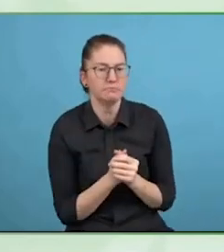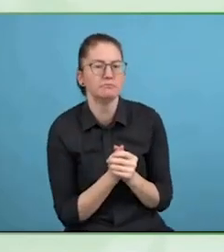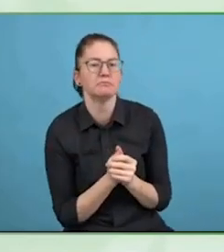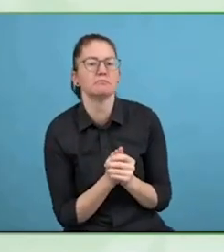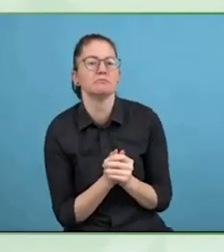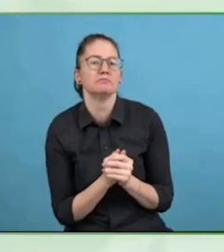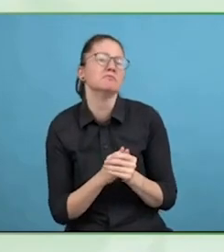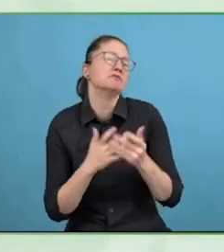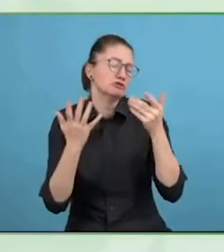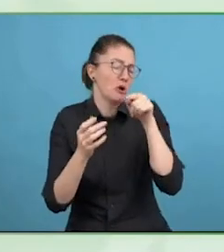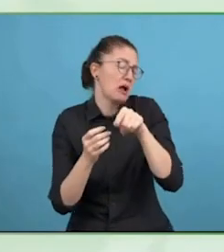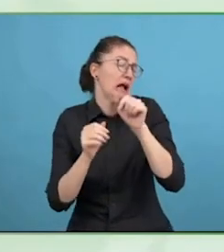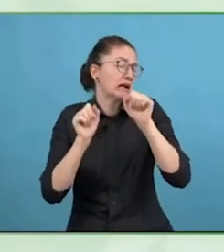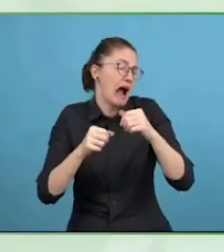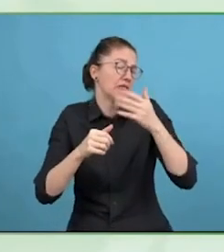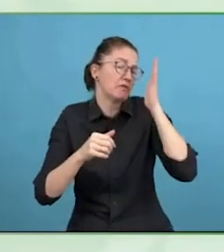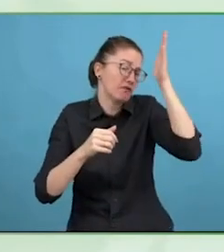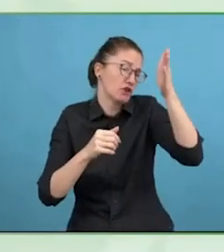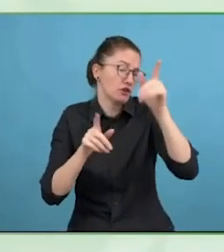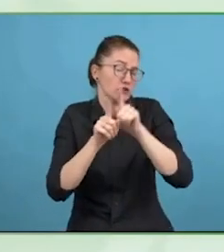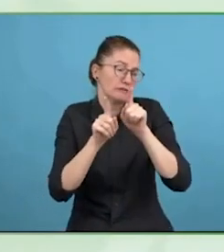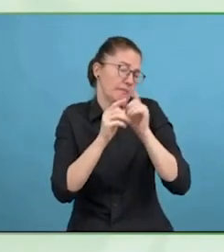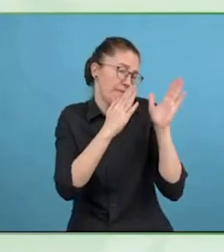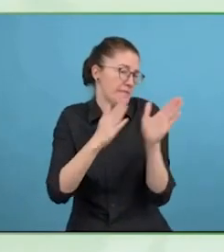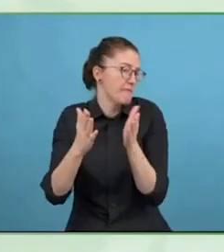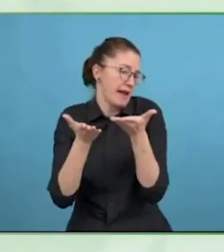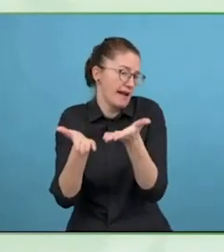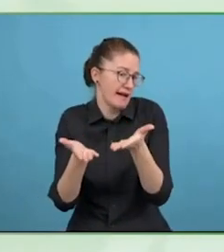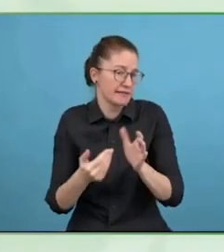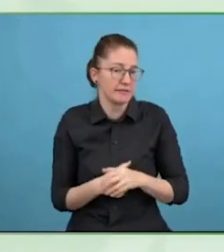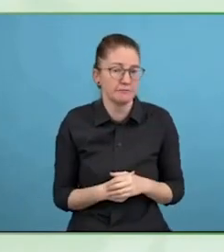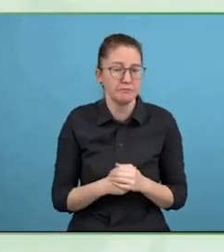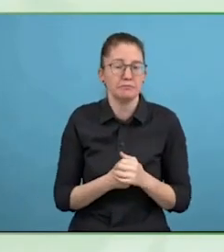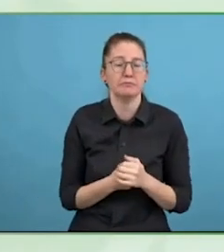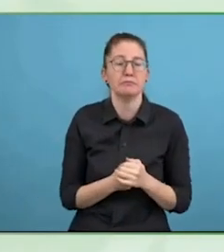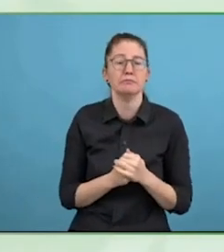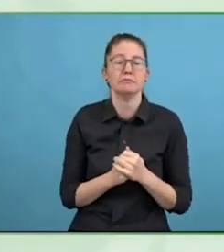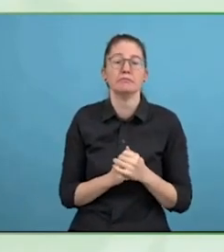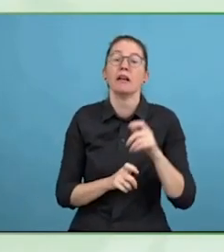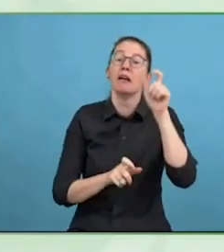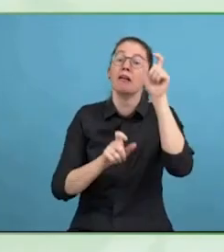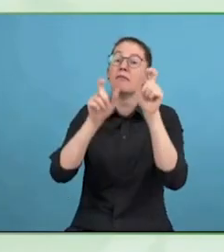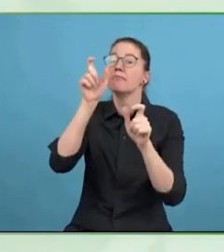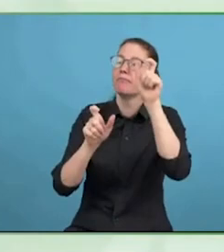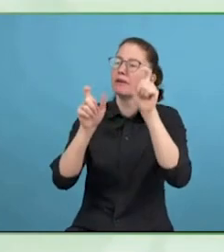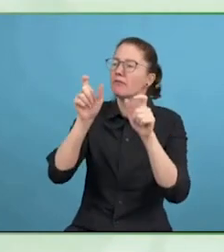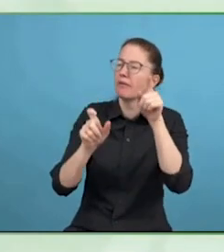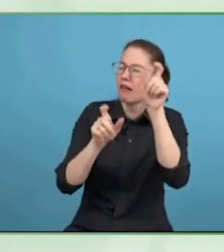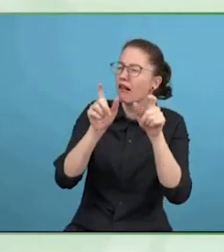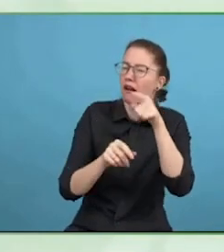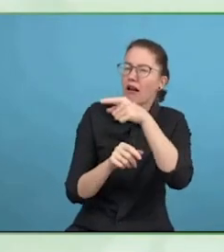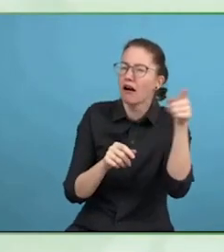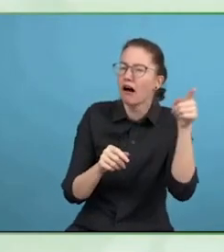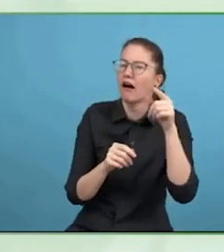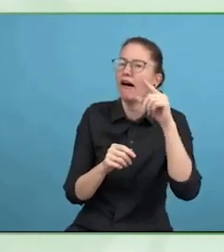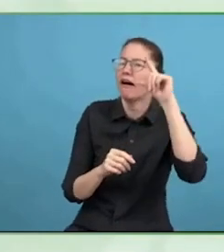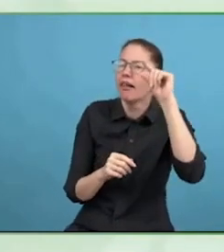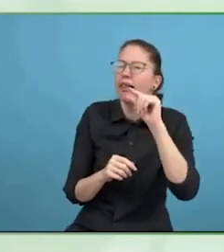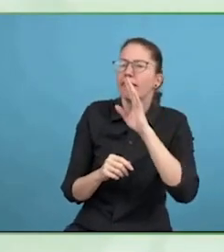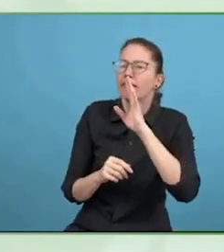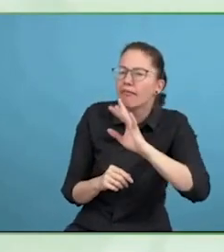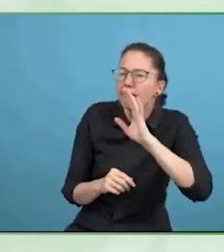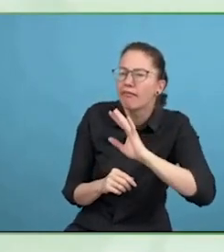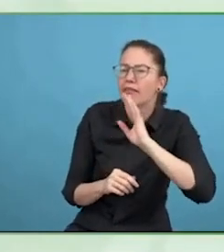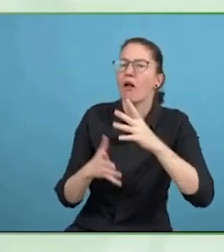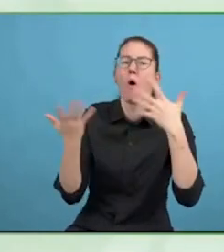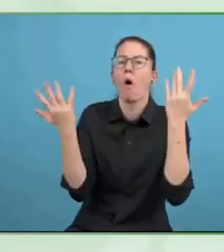them? We have provided information on how to organize inclusive